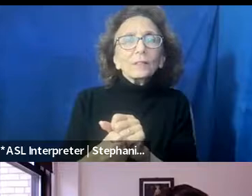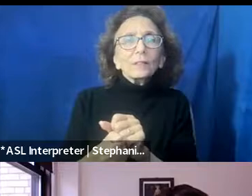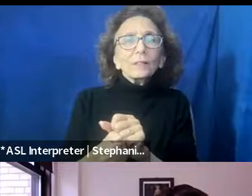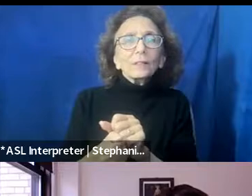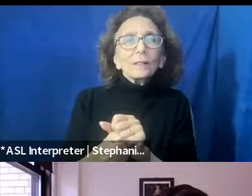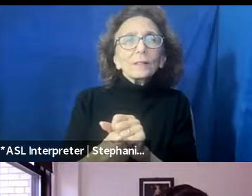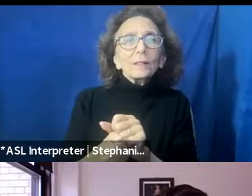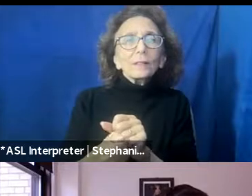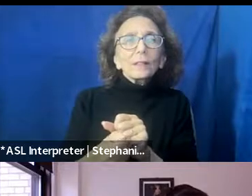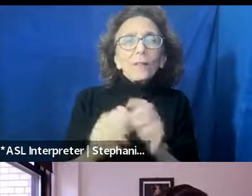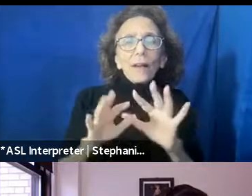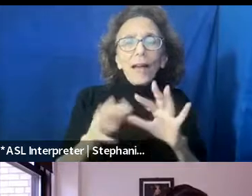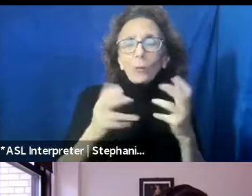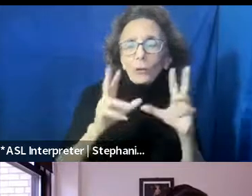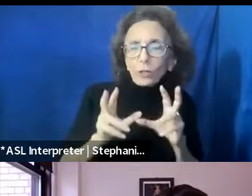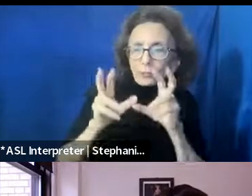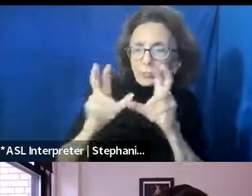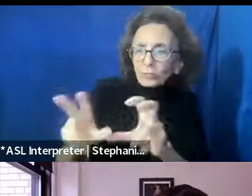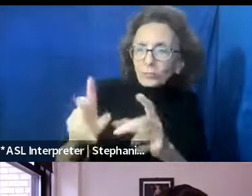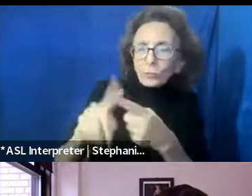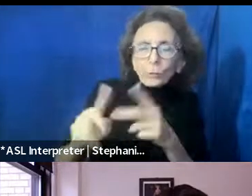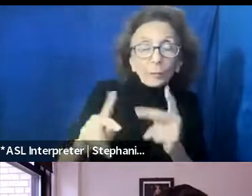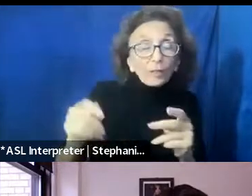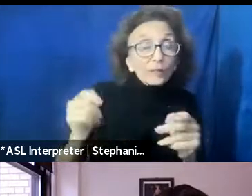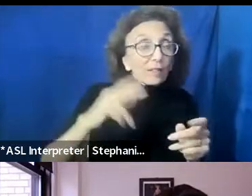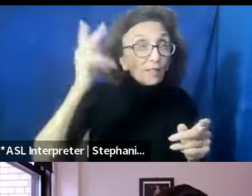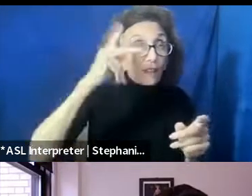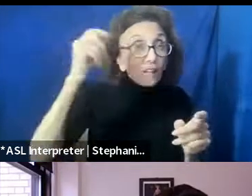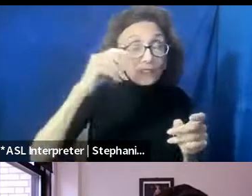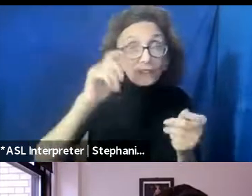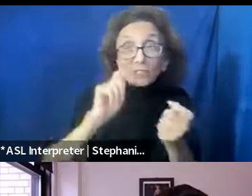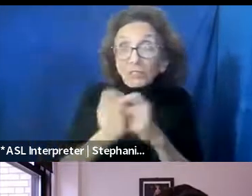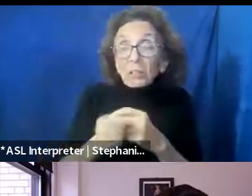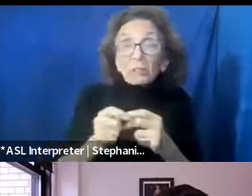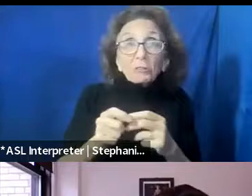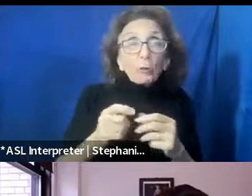shift in sort of philosophy or a shift in vibe.